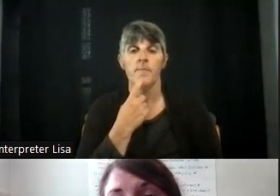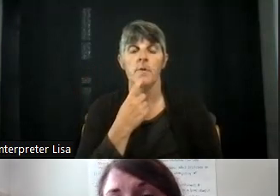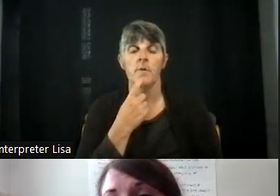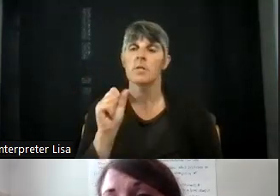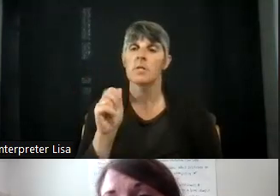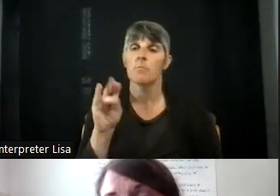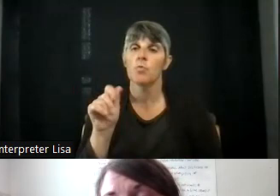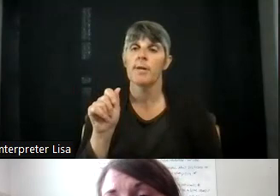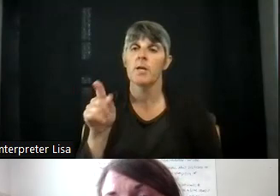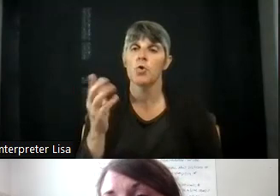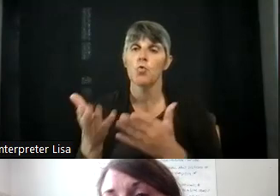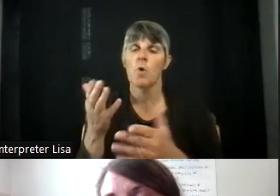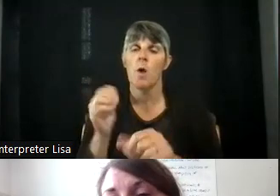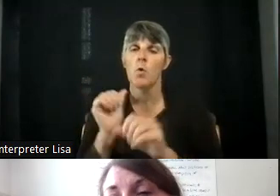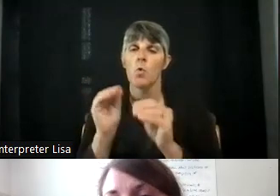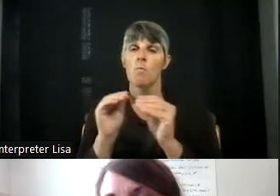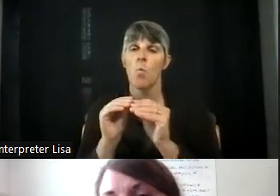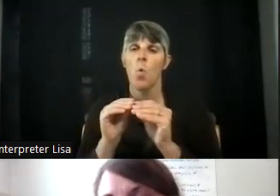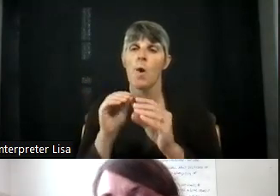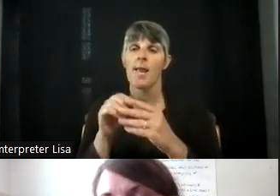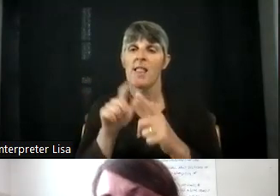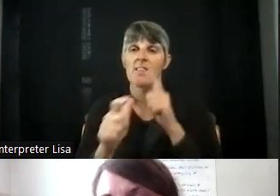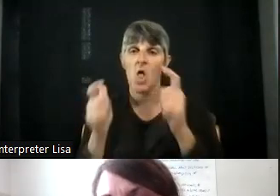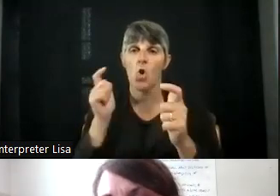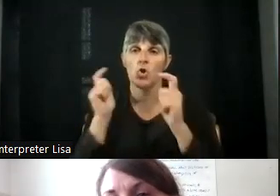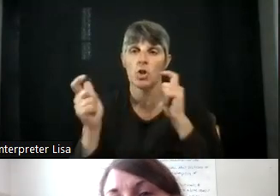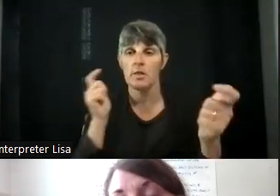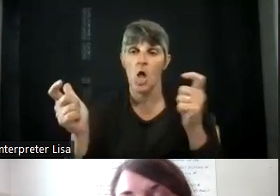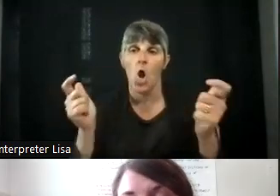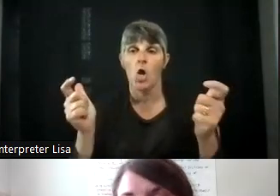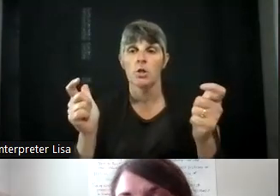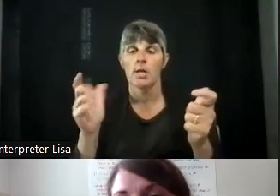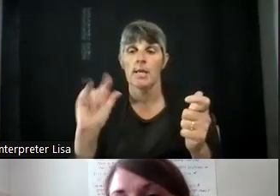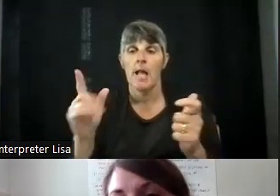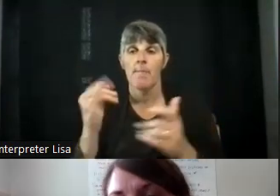Sabrina, you probably work more in large